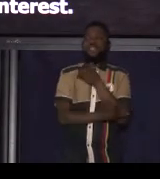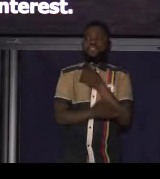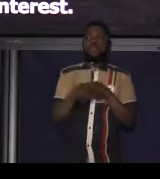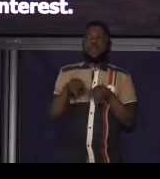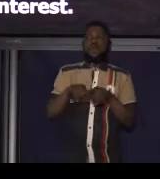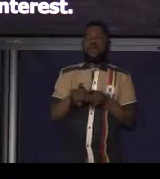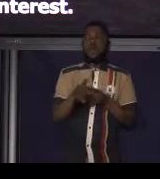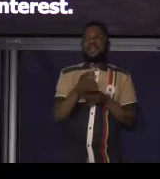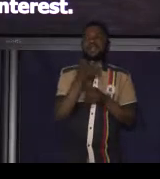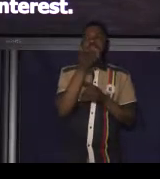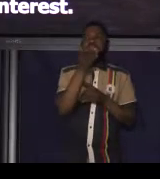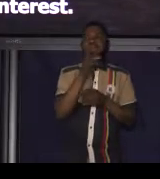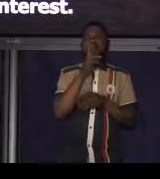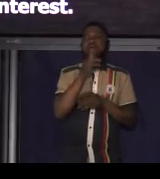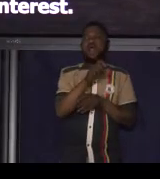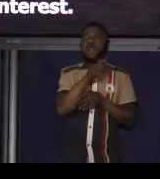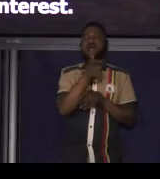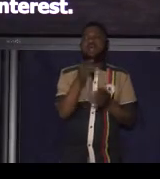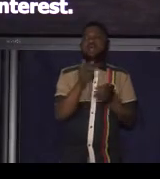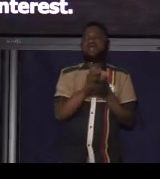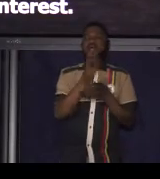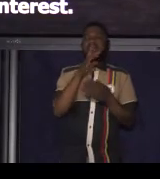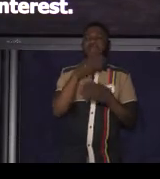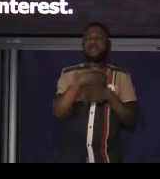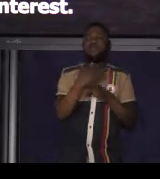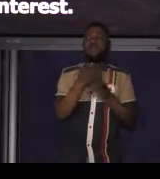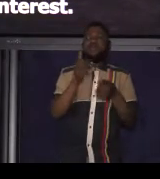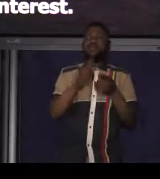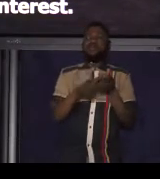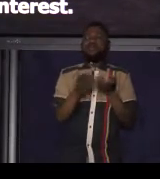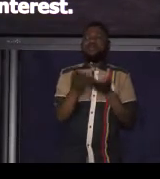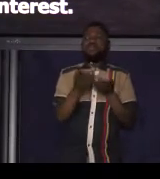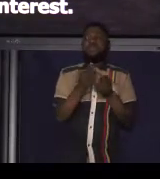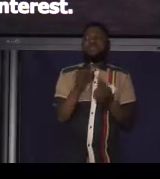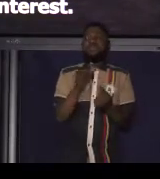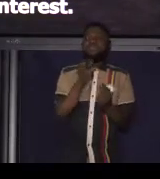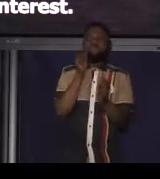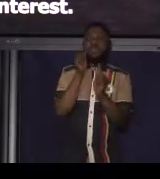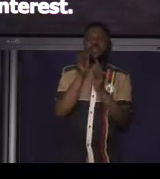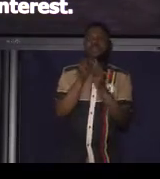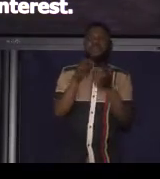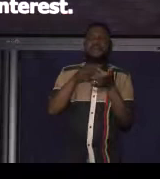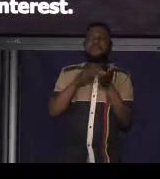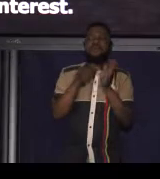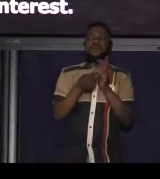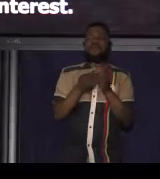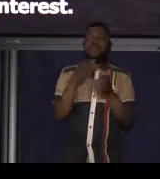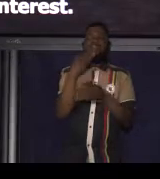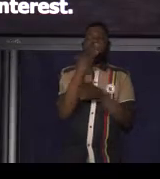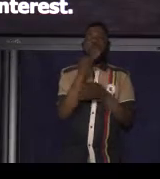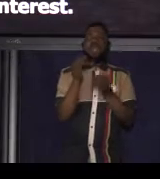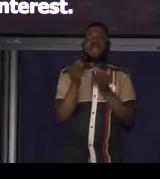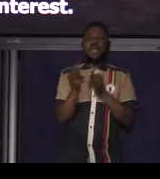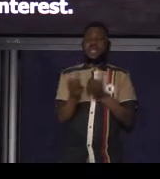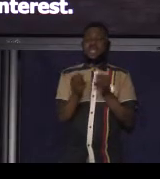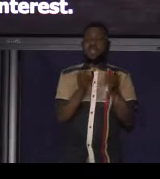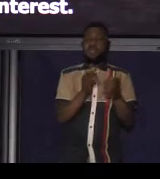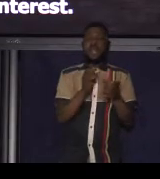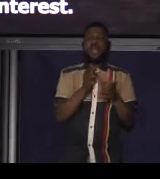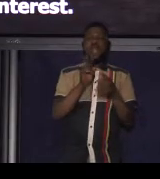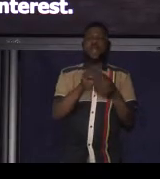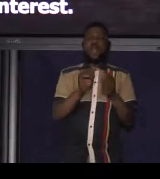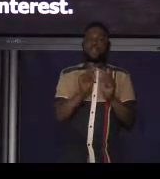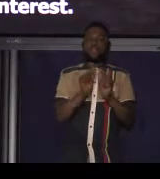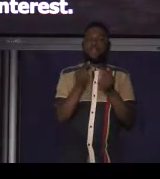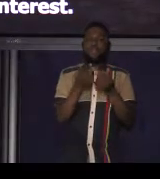country, while there are others that are created to serve specific purposes of